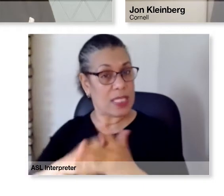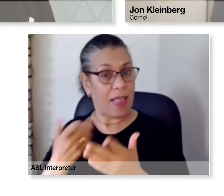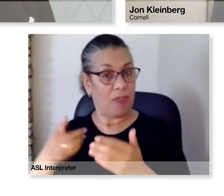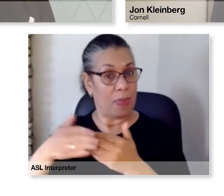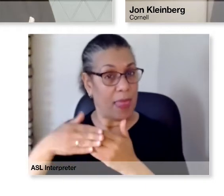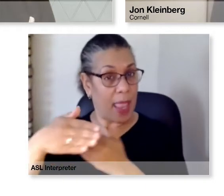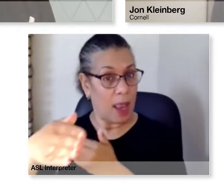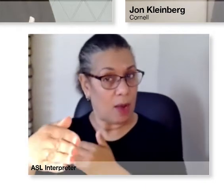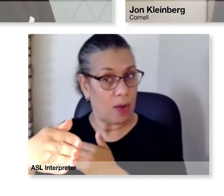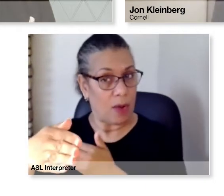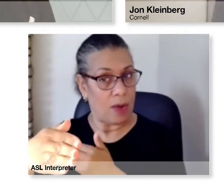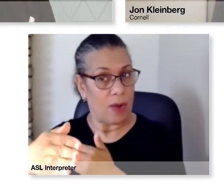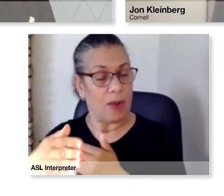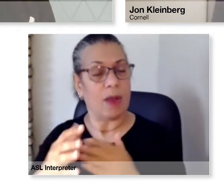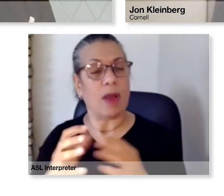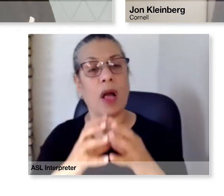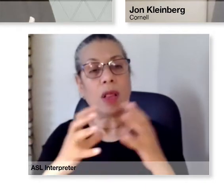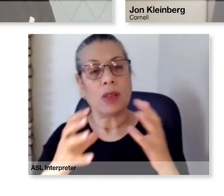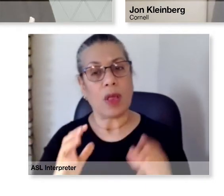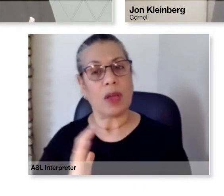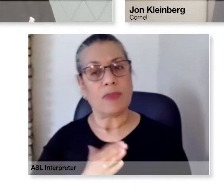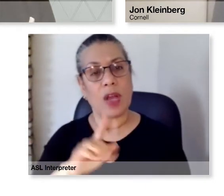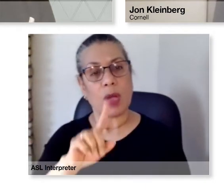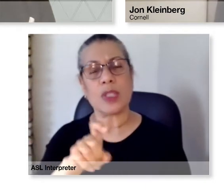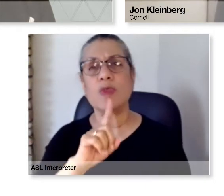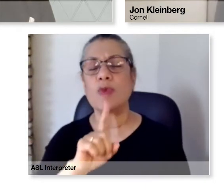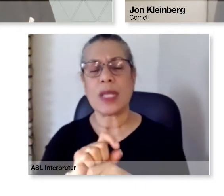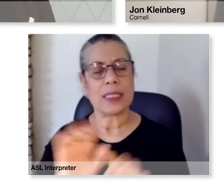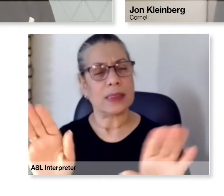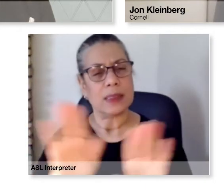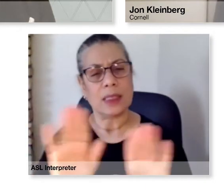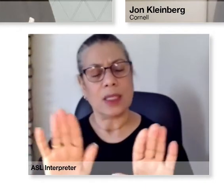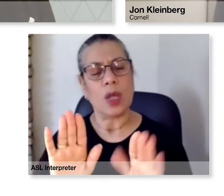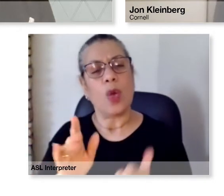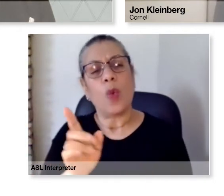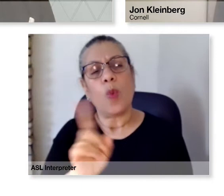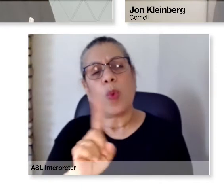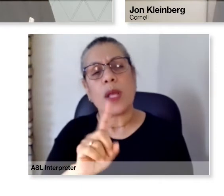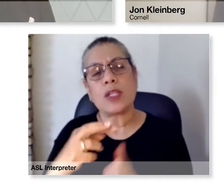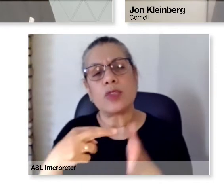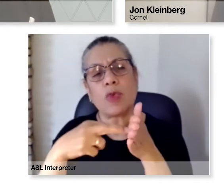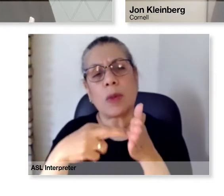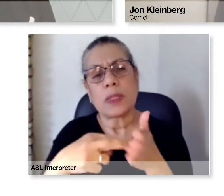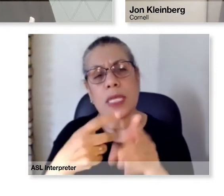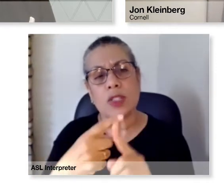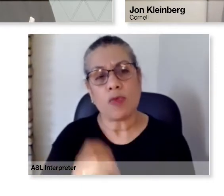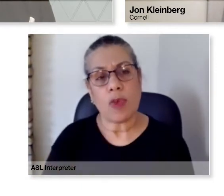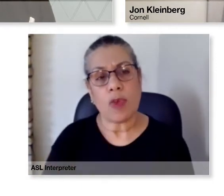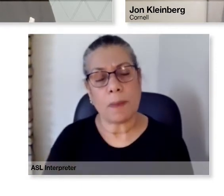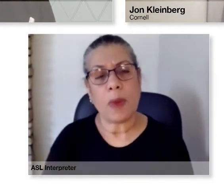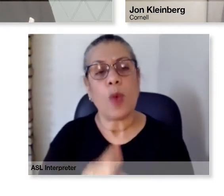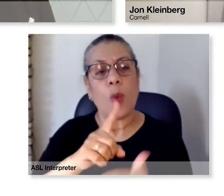think, a lot of the question is to actually ask, where did that representation come from? What does that encode?